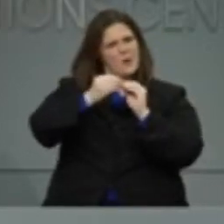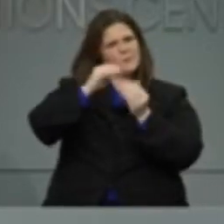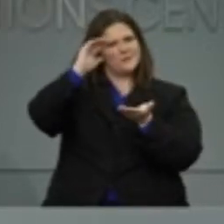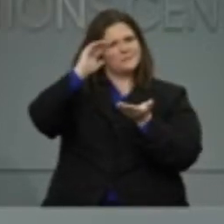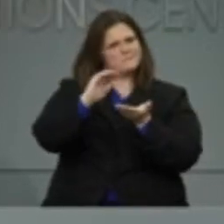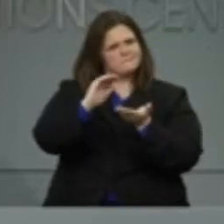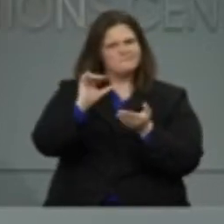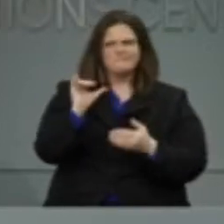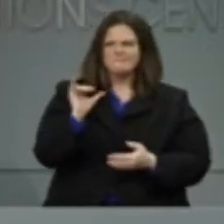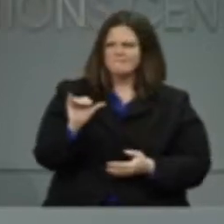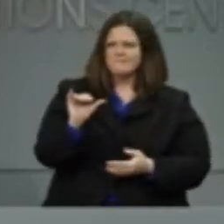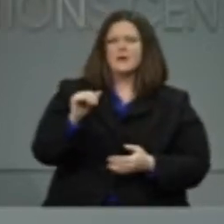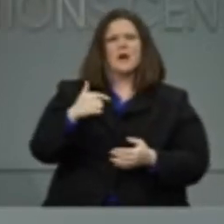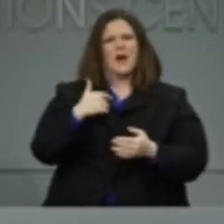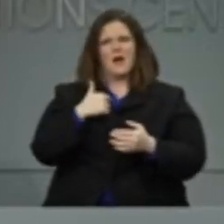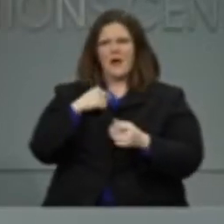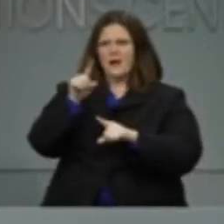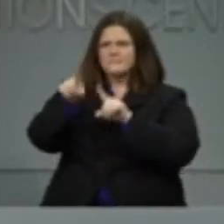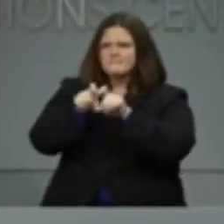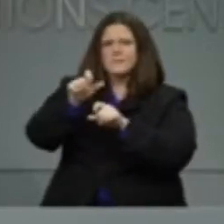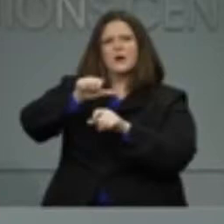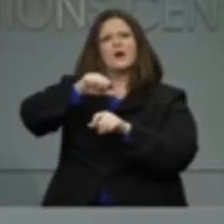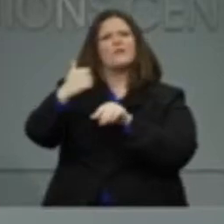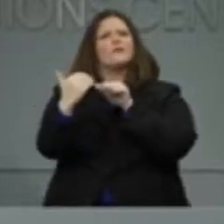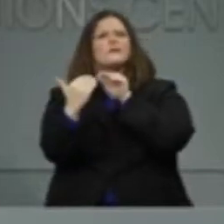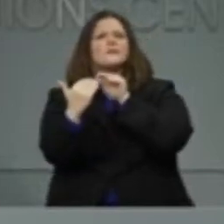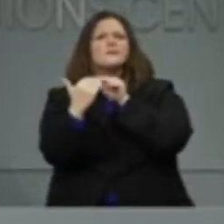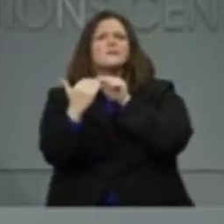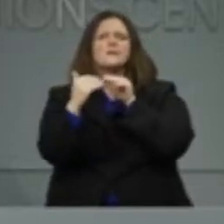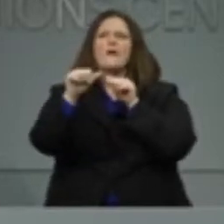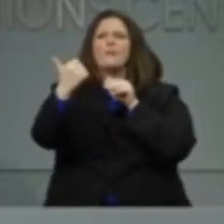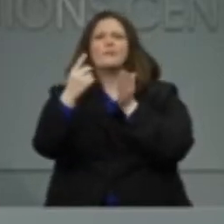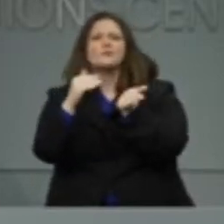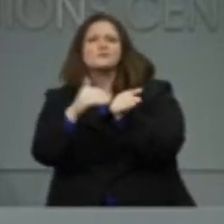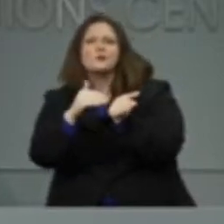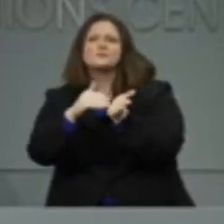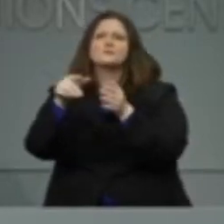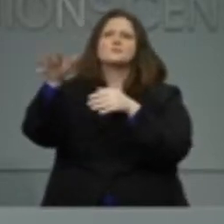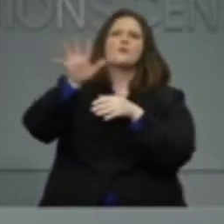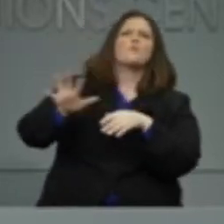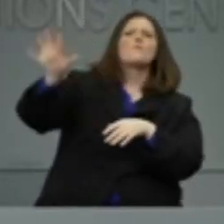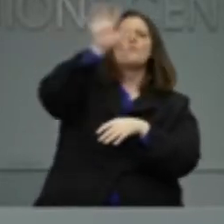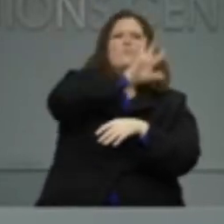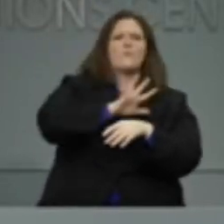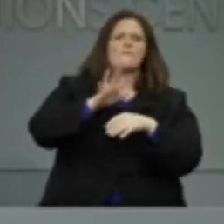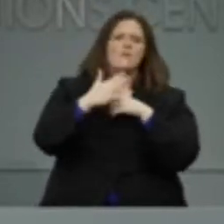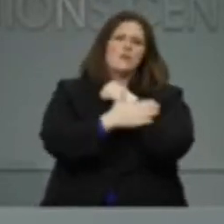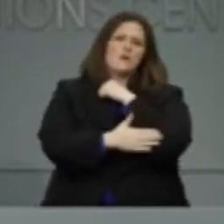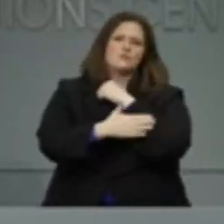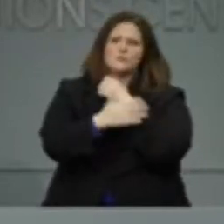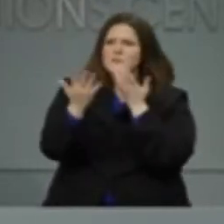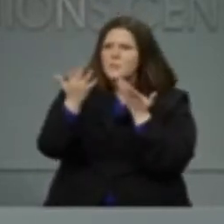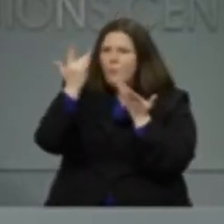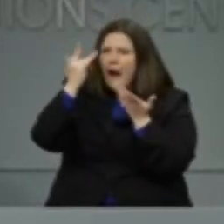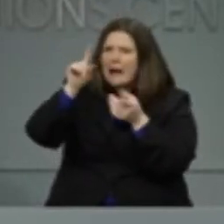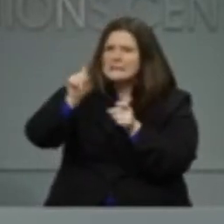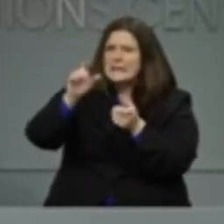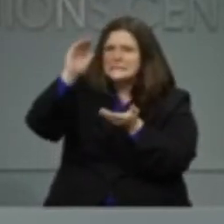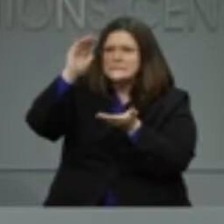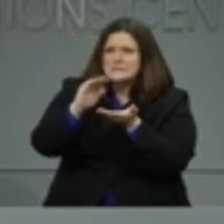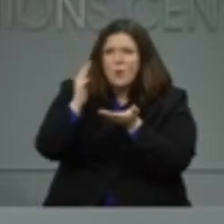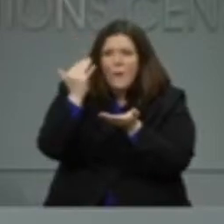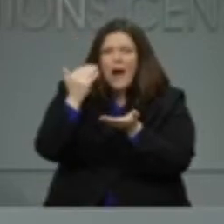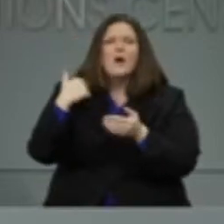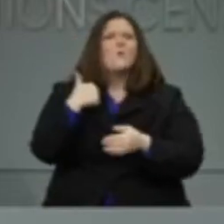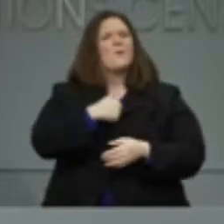to understand this and what they are seeing, and we're sort of all seeing a slowing. We think it's a number of factors. We